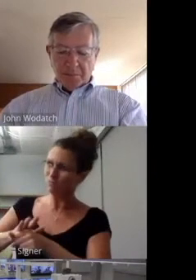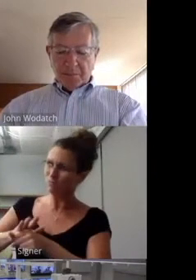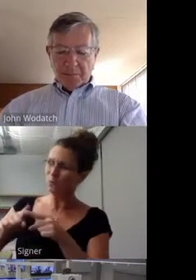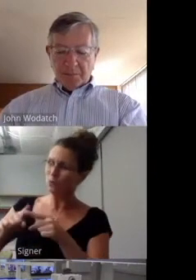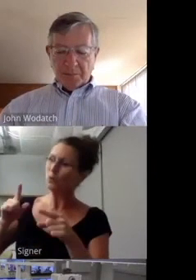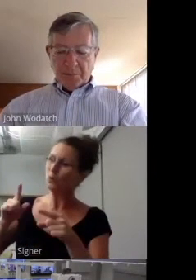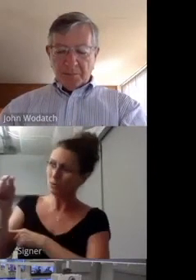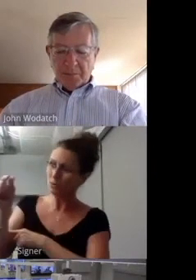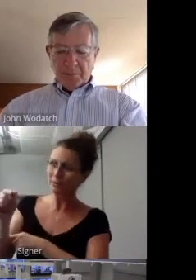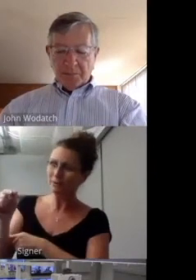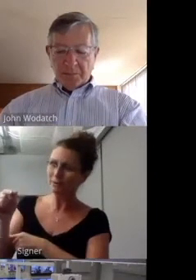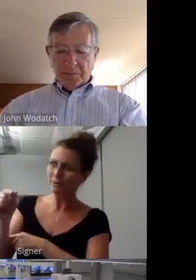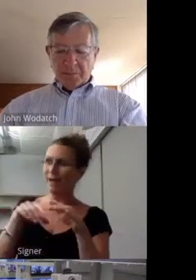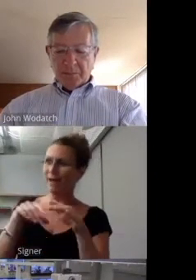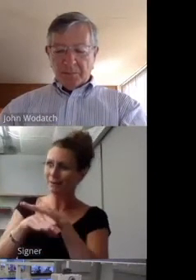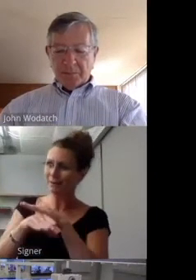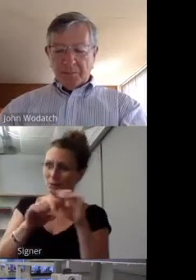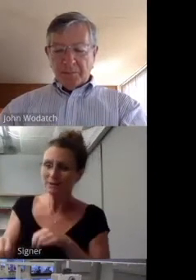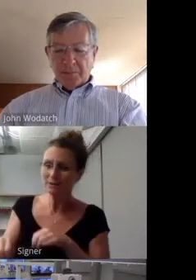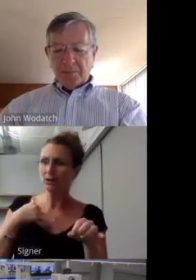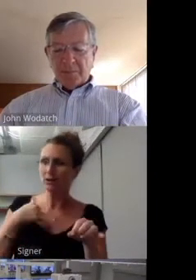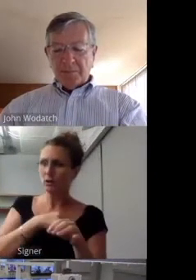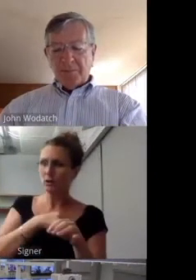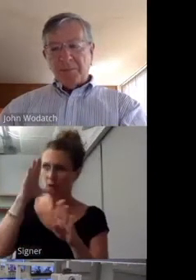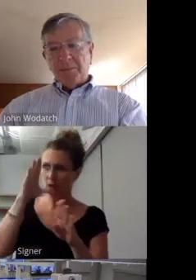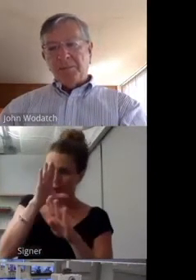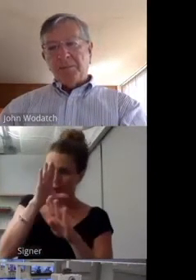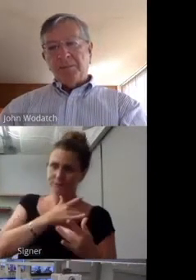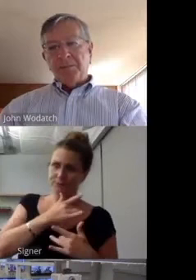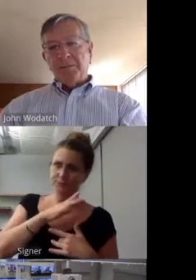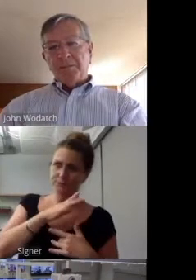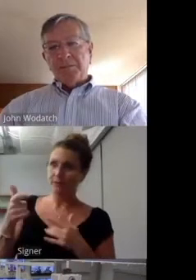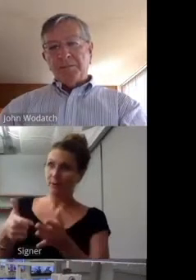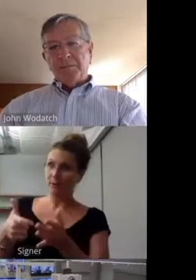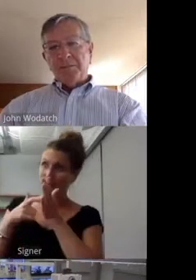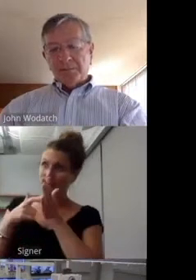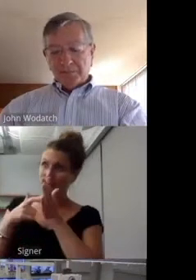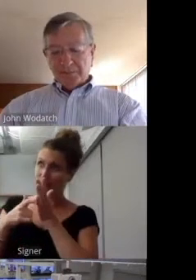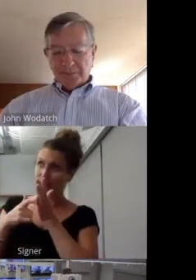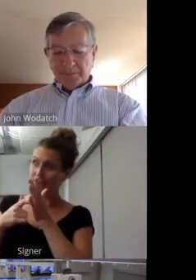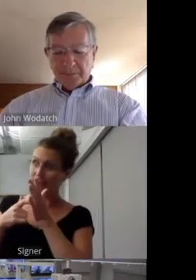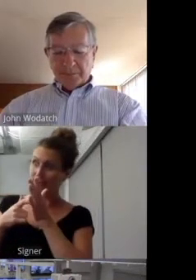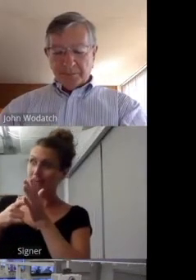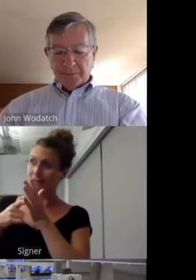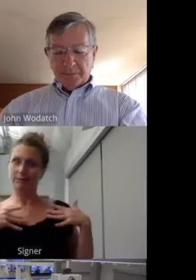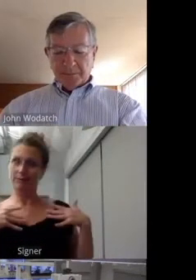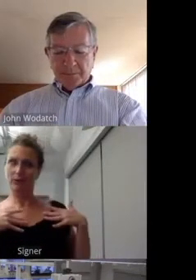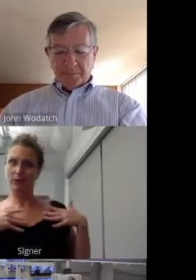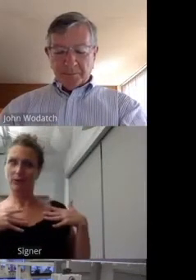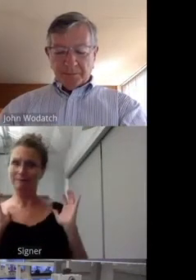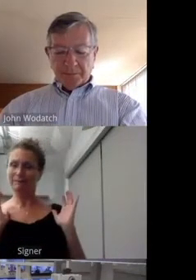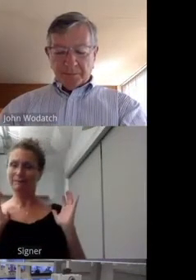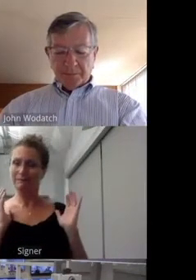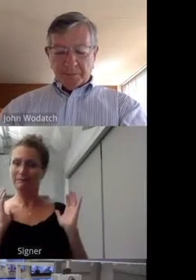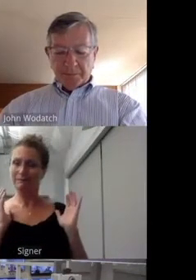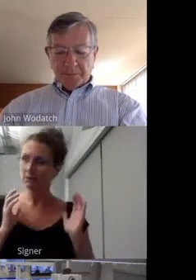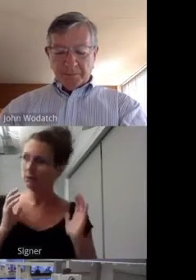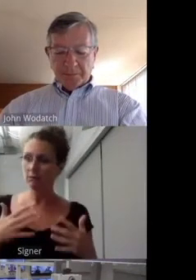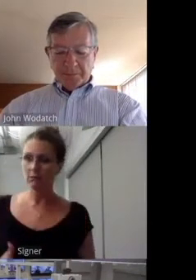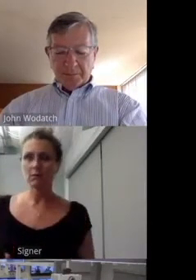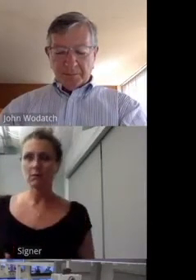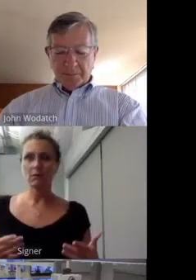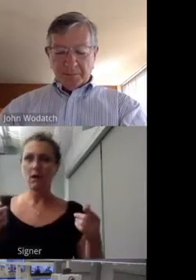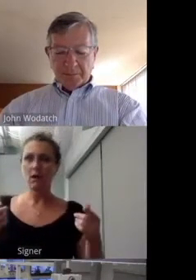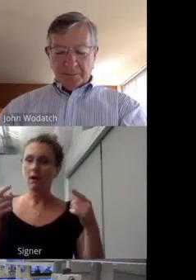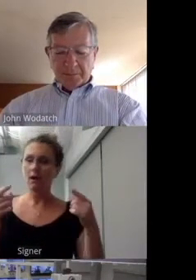that some from the obligated sectors would be afraid of them. But what happened at that roundtable is the various representatives of the